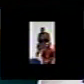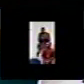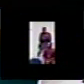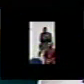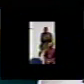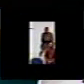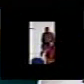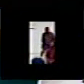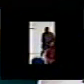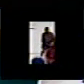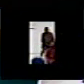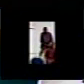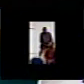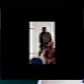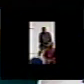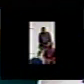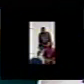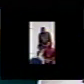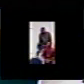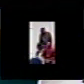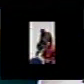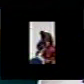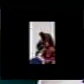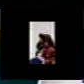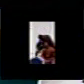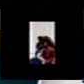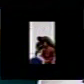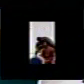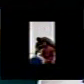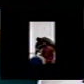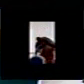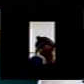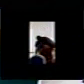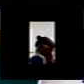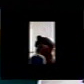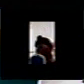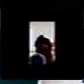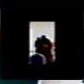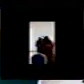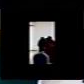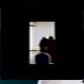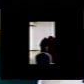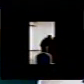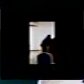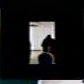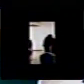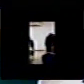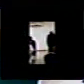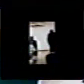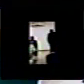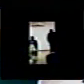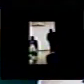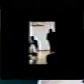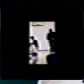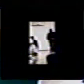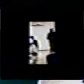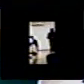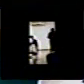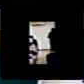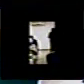healed them, all that were oppressed of the devil. We're looking at 2 Corinthians